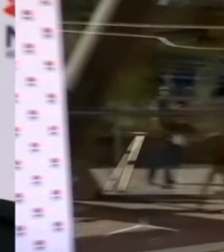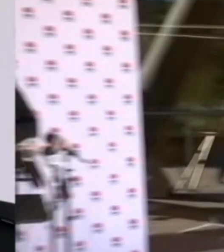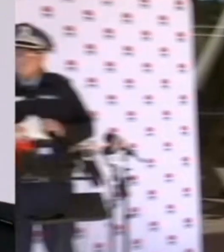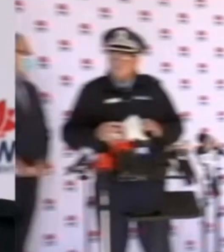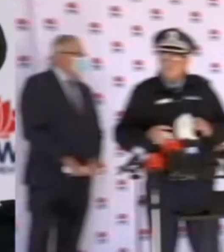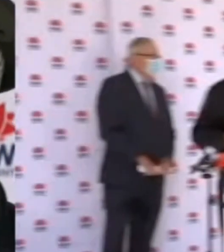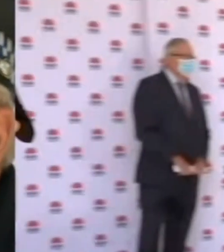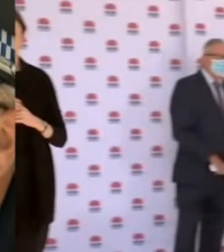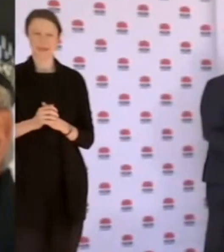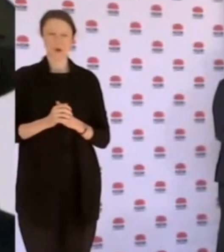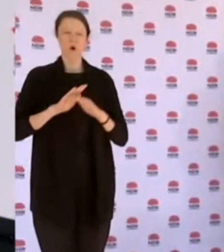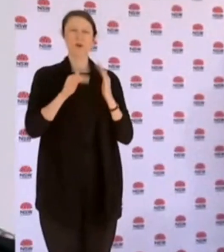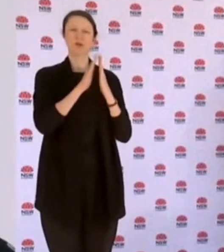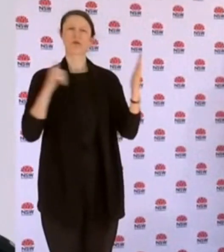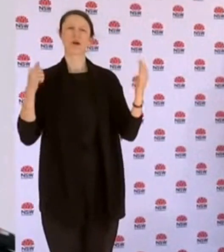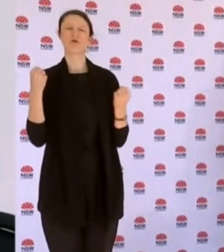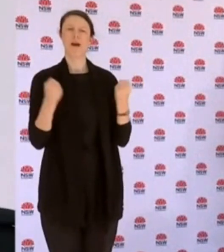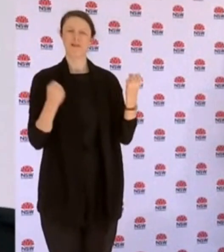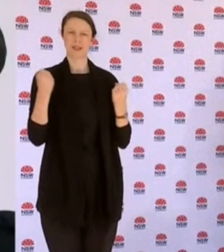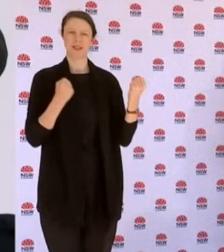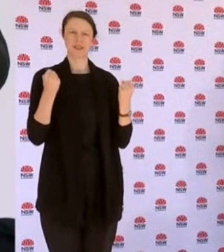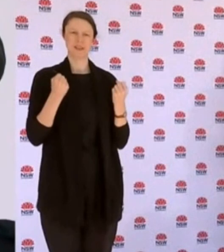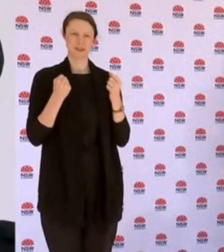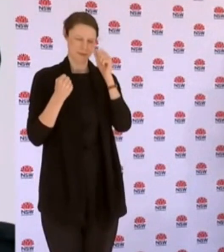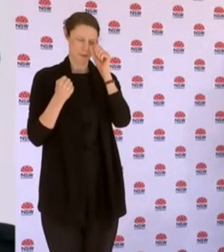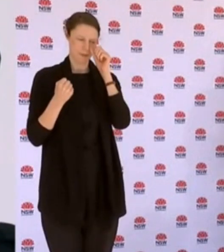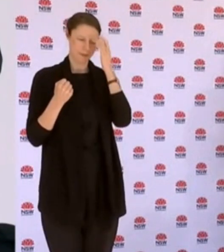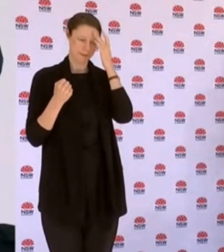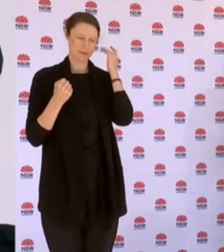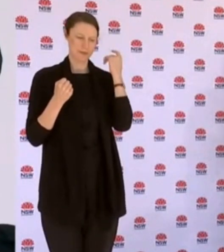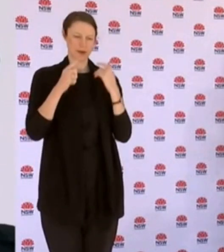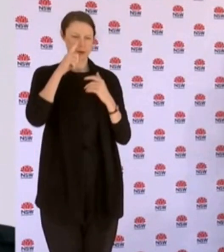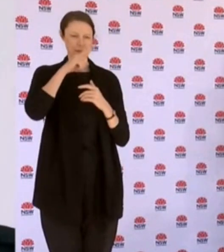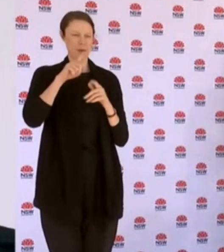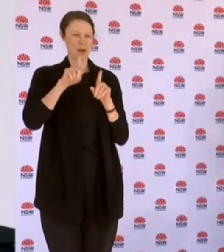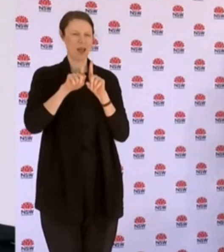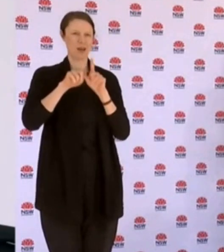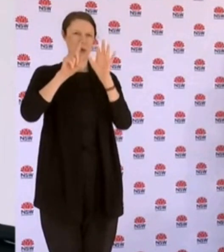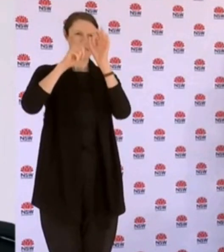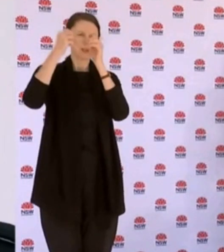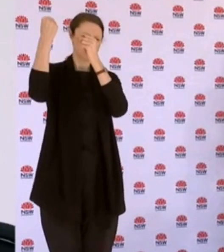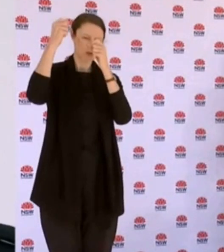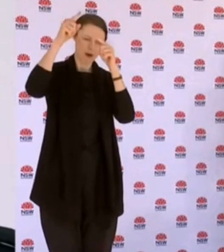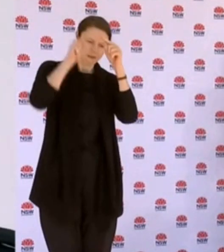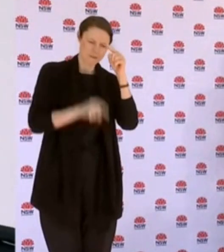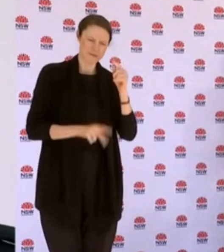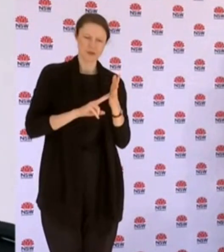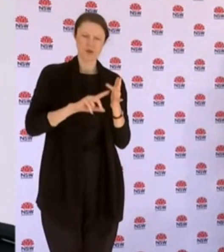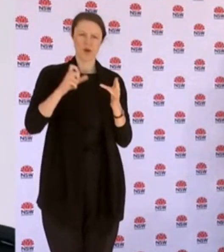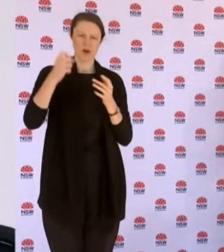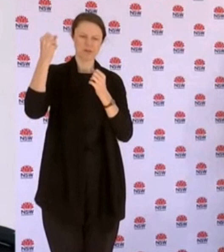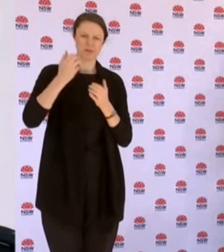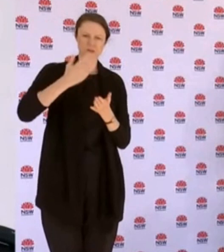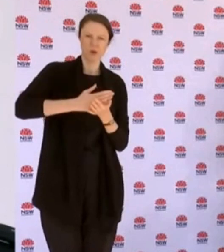stops across New South Wales if they're coming or travelling from Sydney. Have you heard anything along those lines? No, I haven't heard any